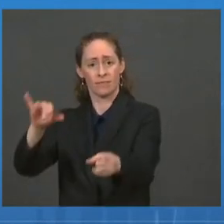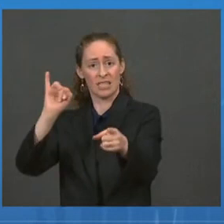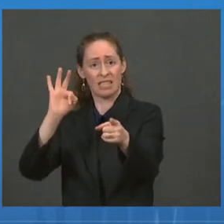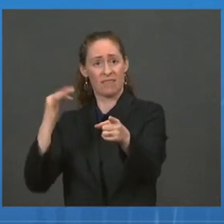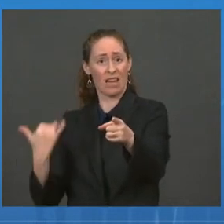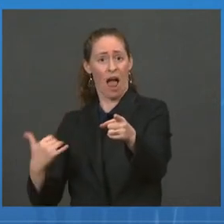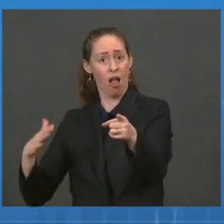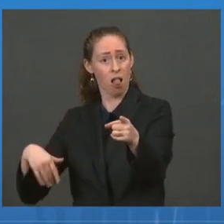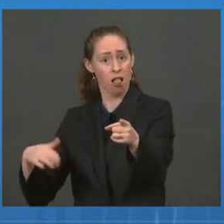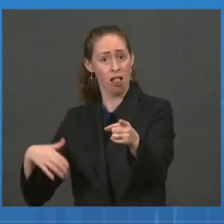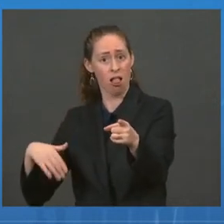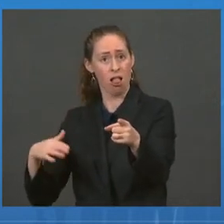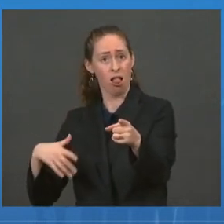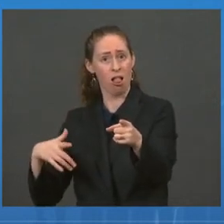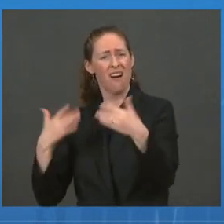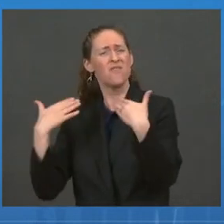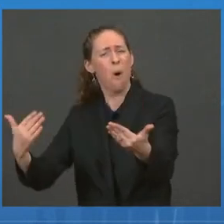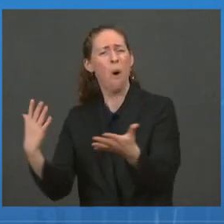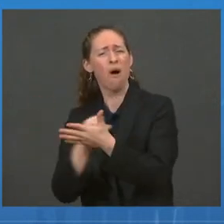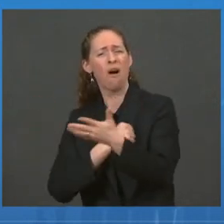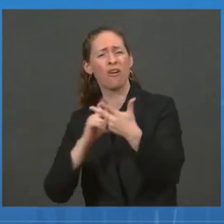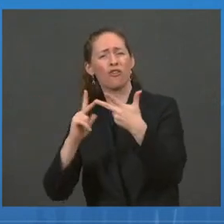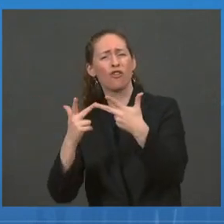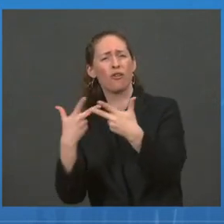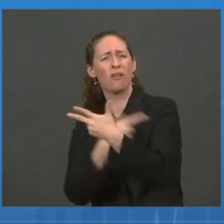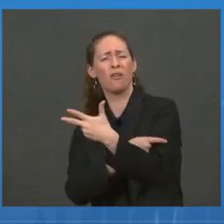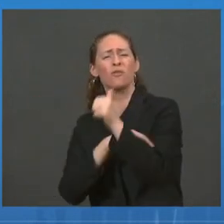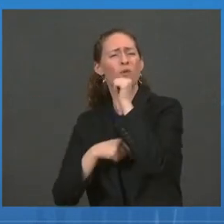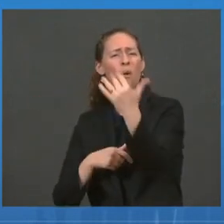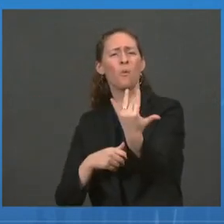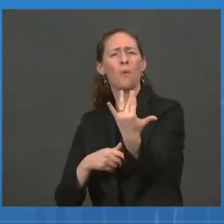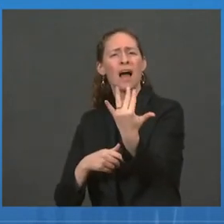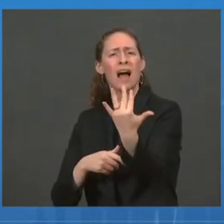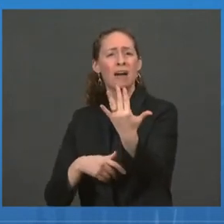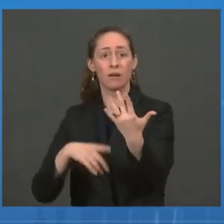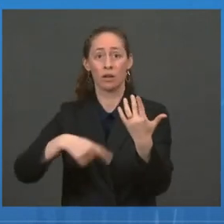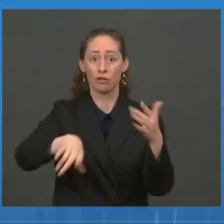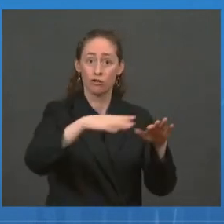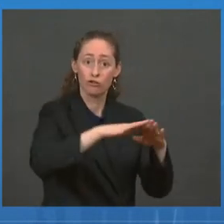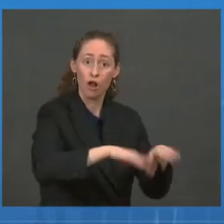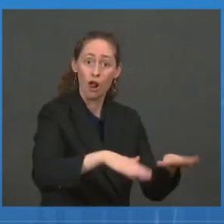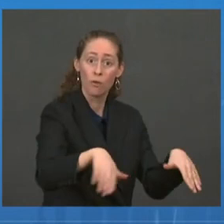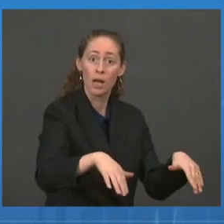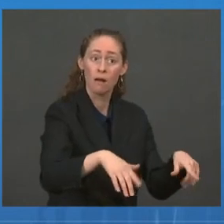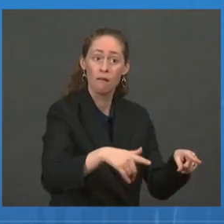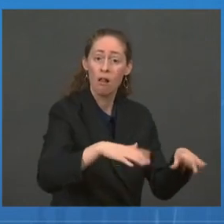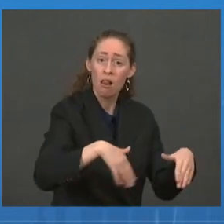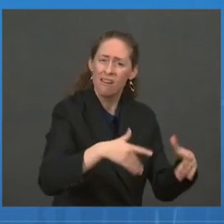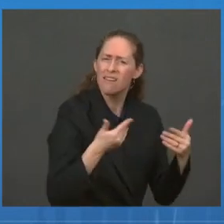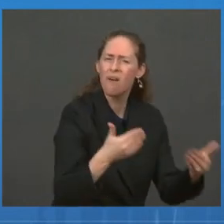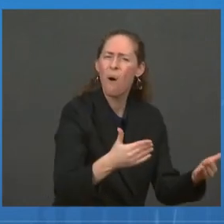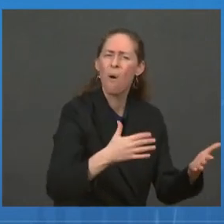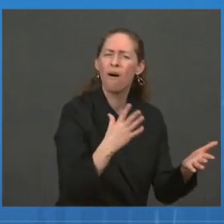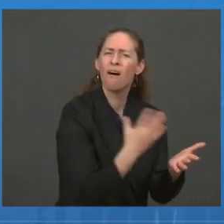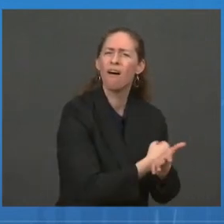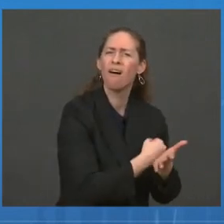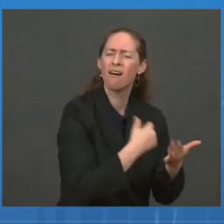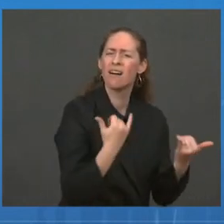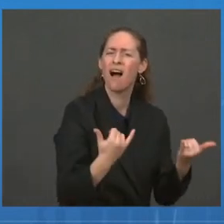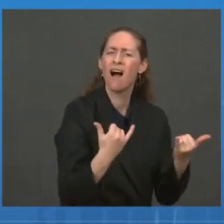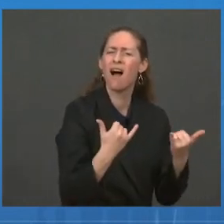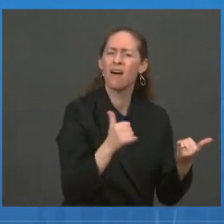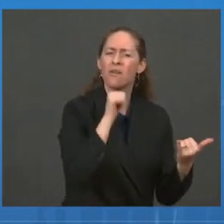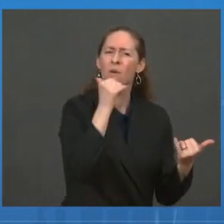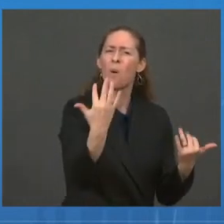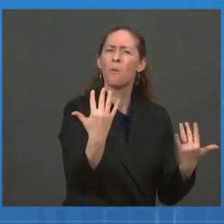vaccinated and if you're still unvaccinated get your first shot now with that let's open it up